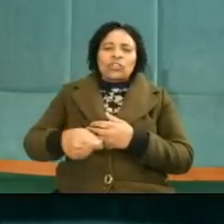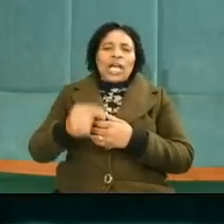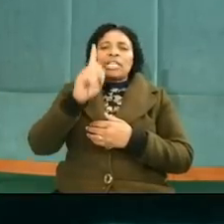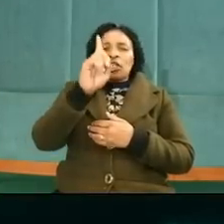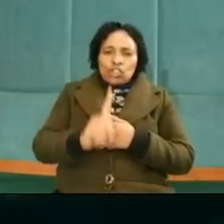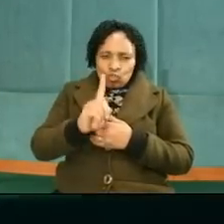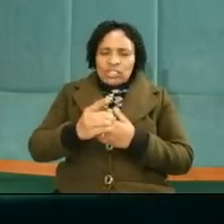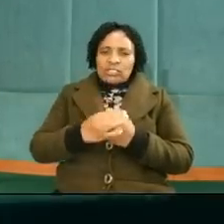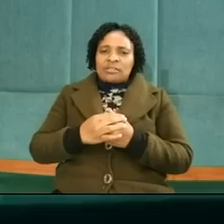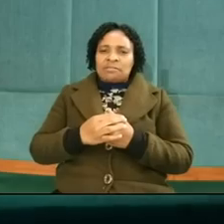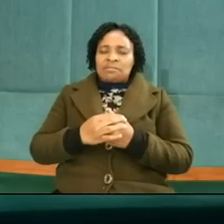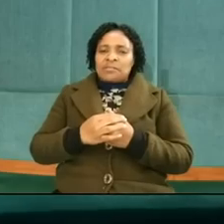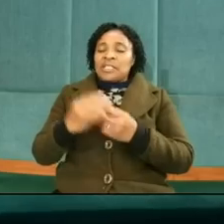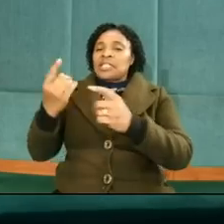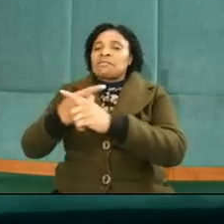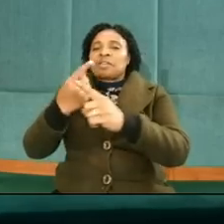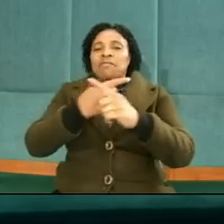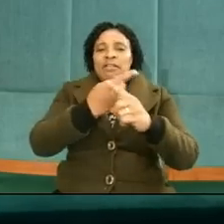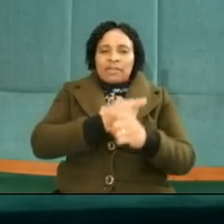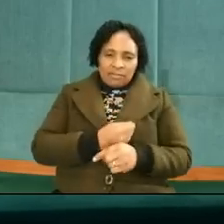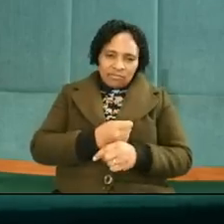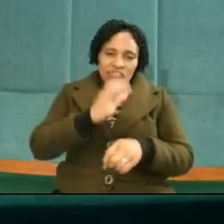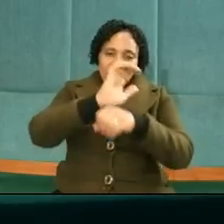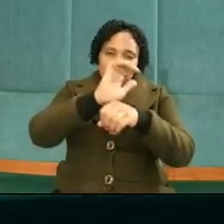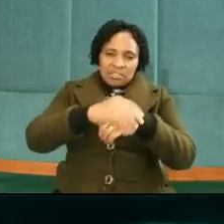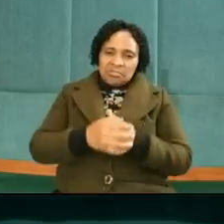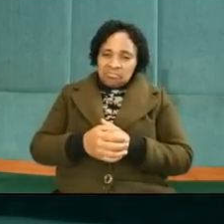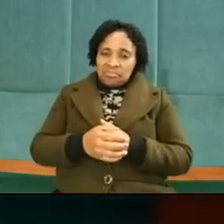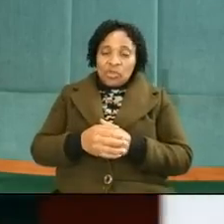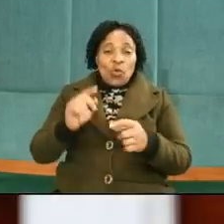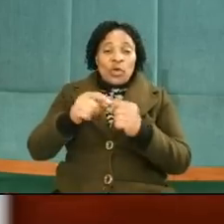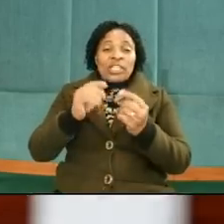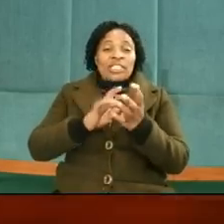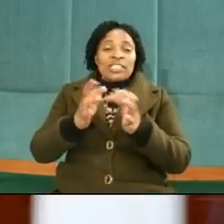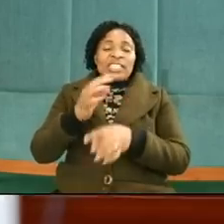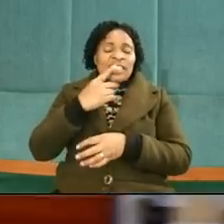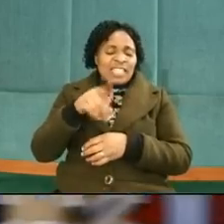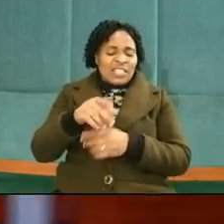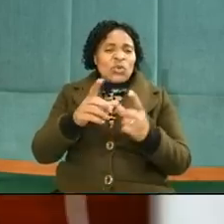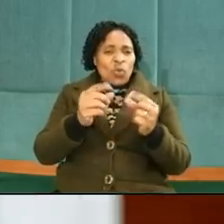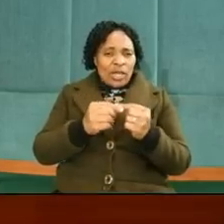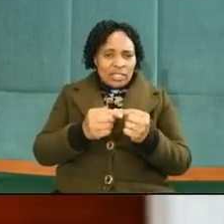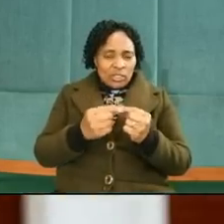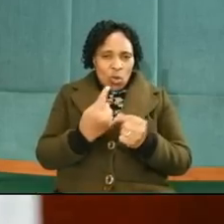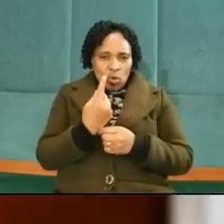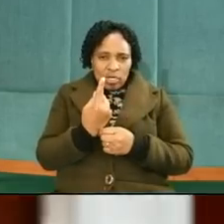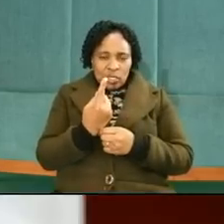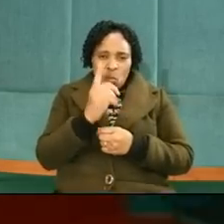45,000 different denomination? When Jesus said this word, there was